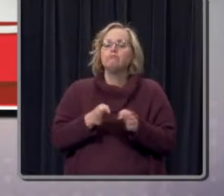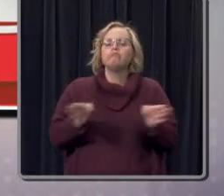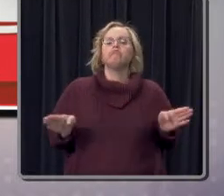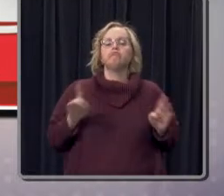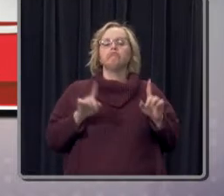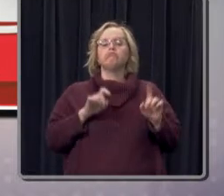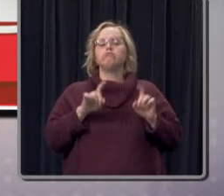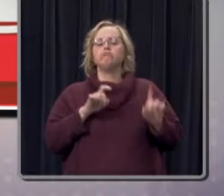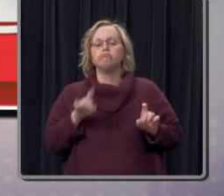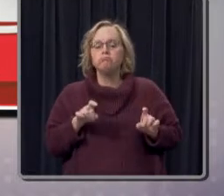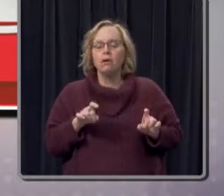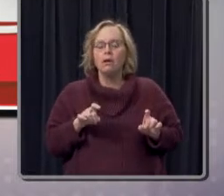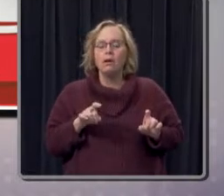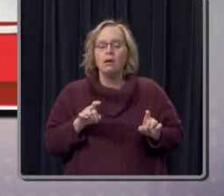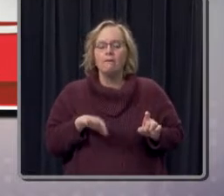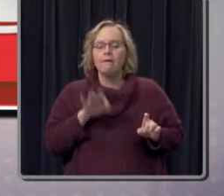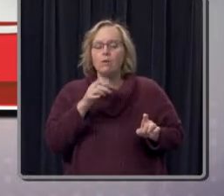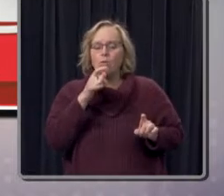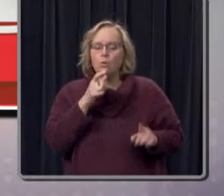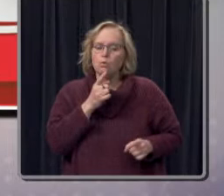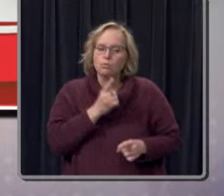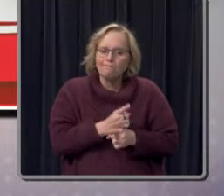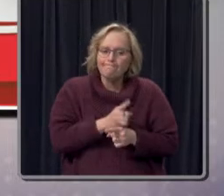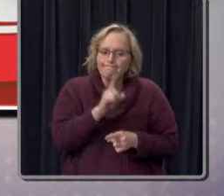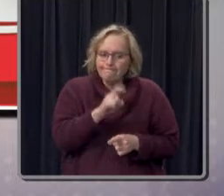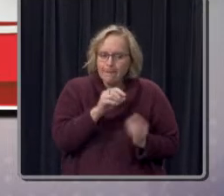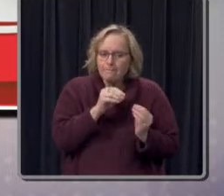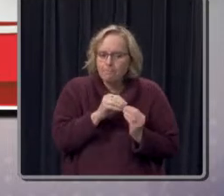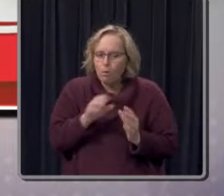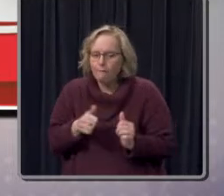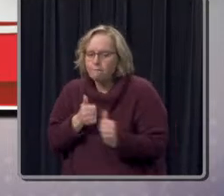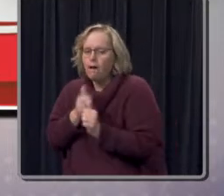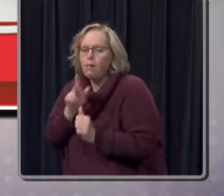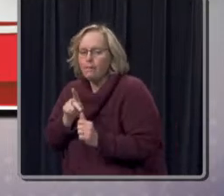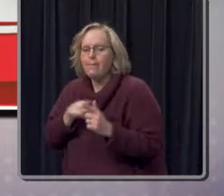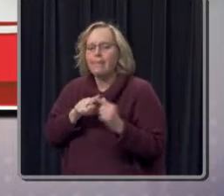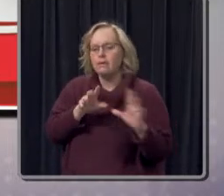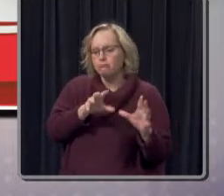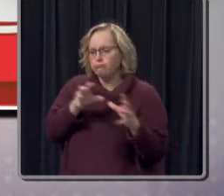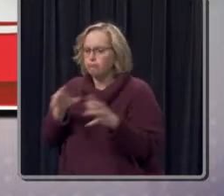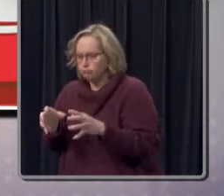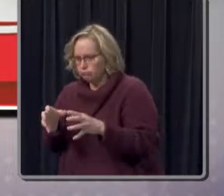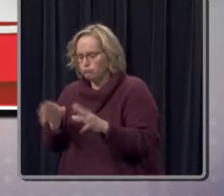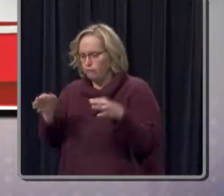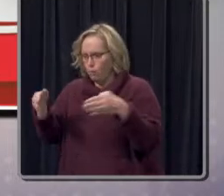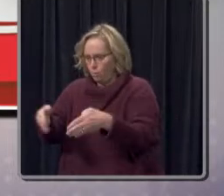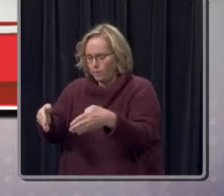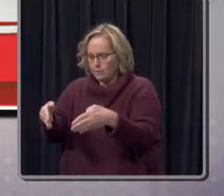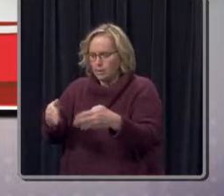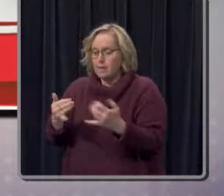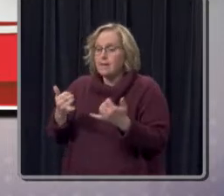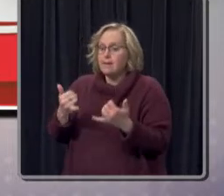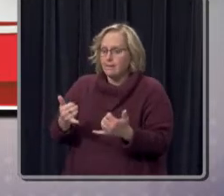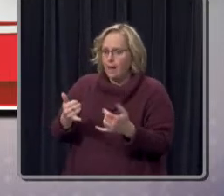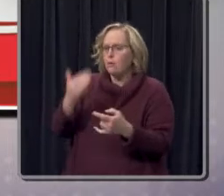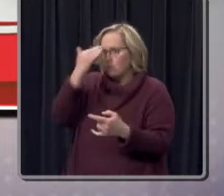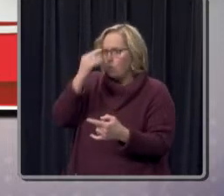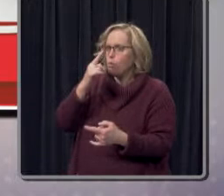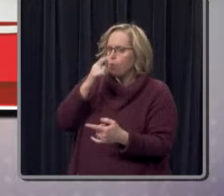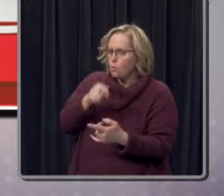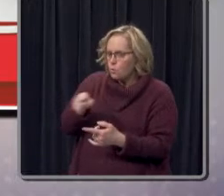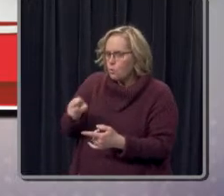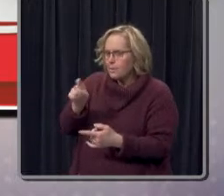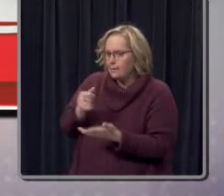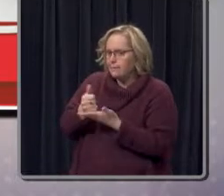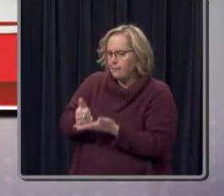the right students who need that level of follow-up service. And then of course, now that we've got this information, now that we know who needs help and what